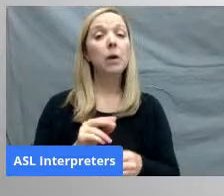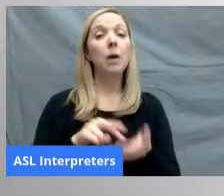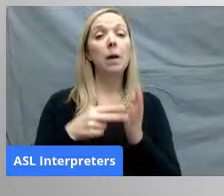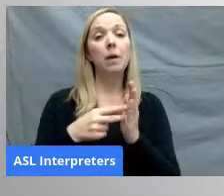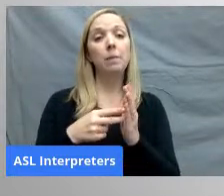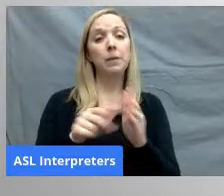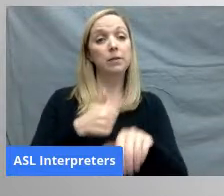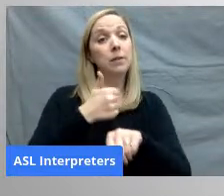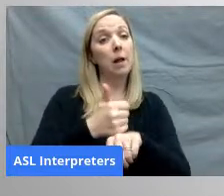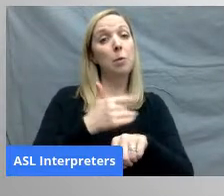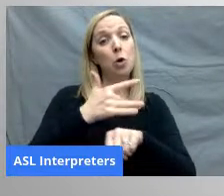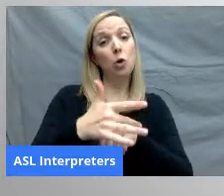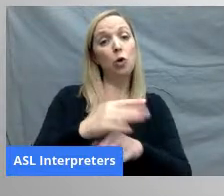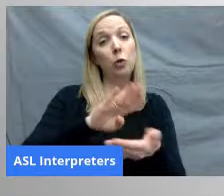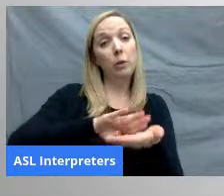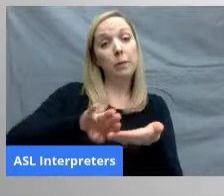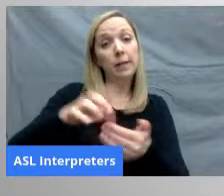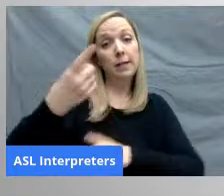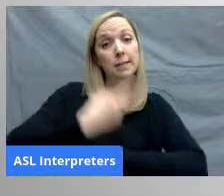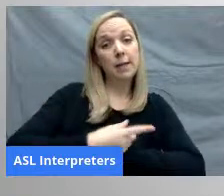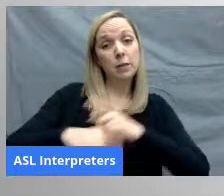days on Wednesday.